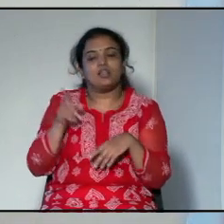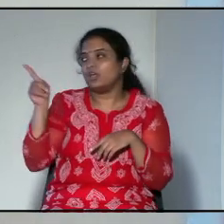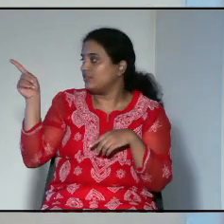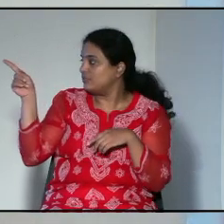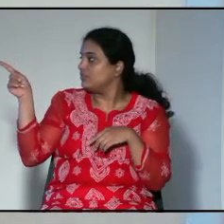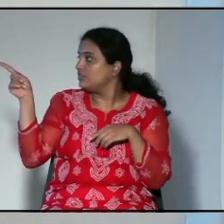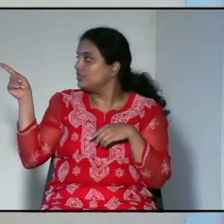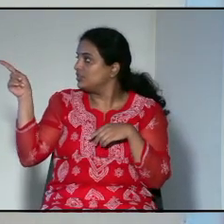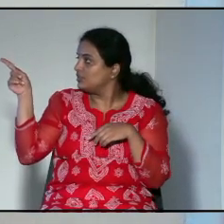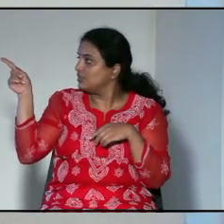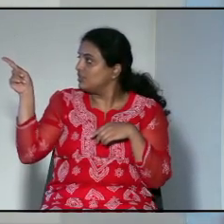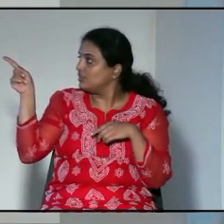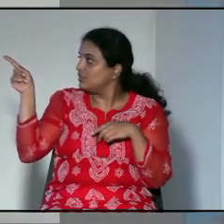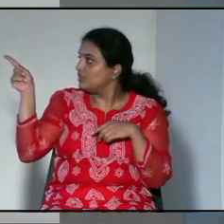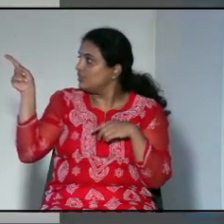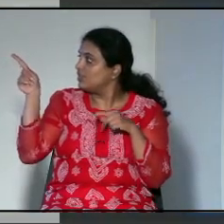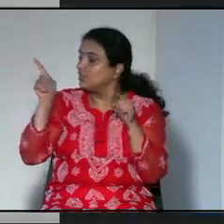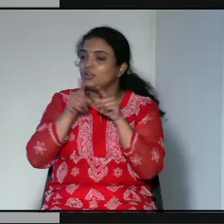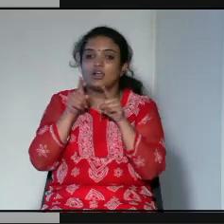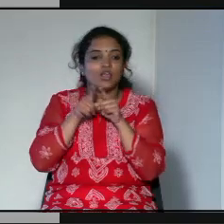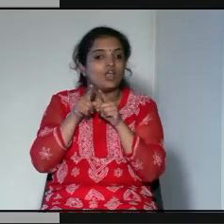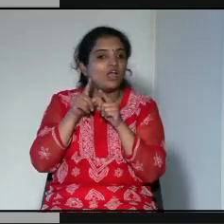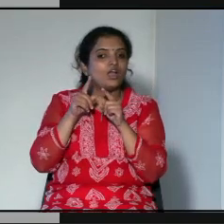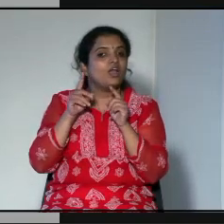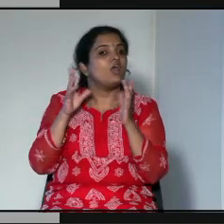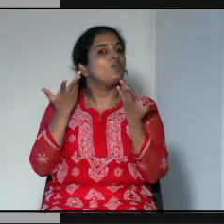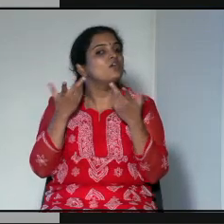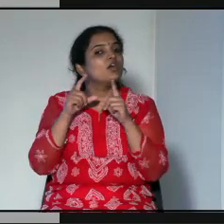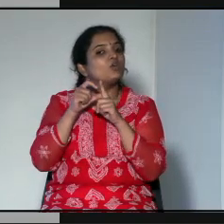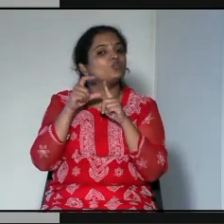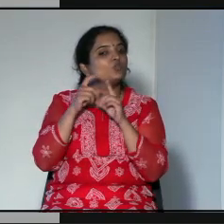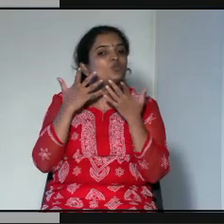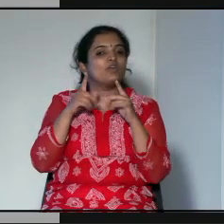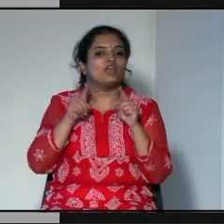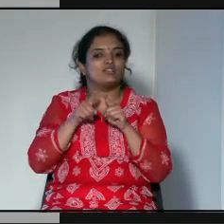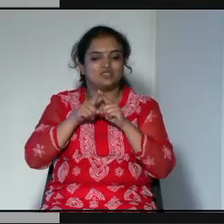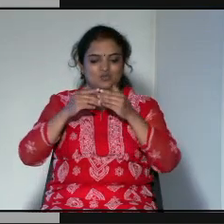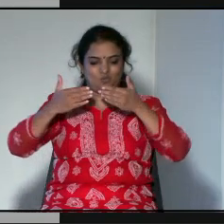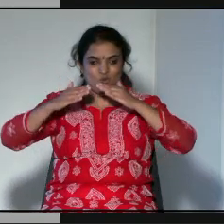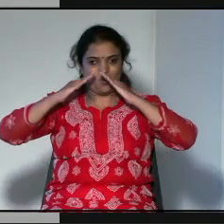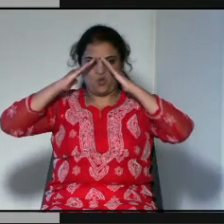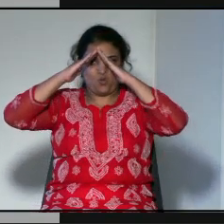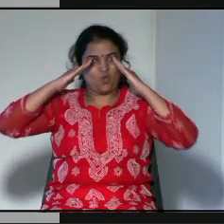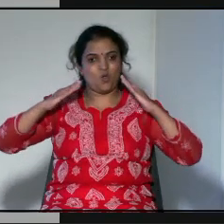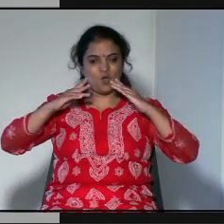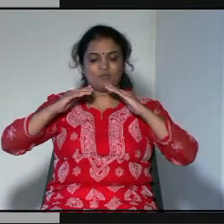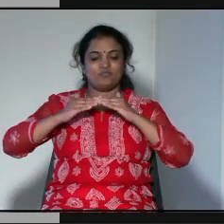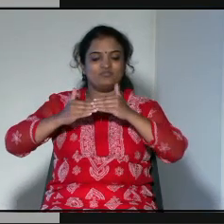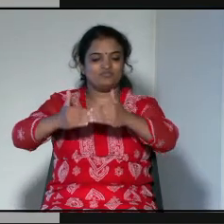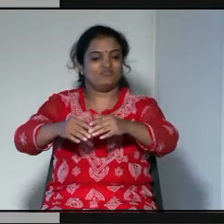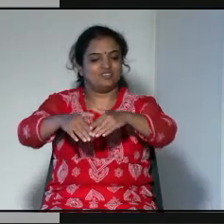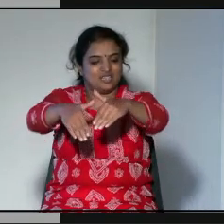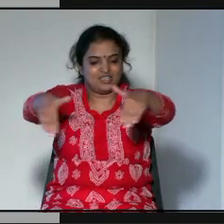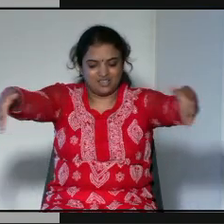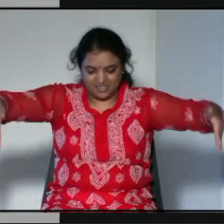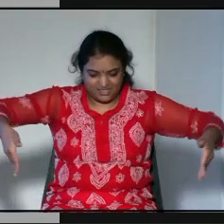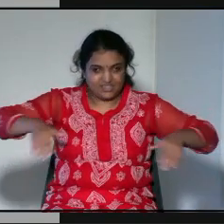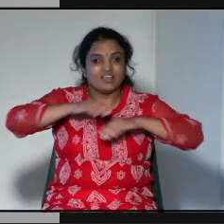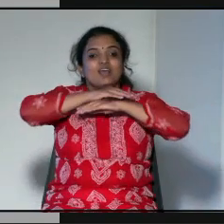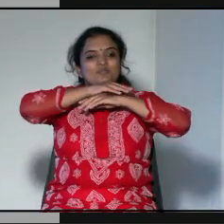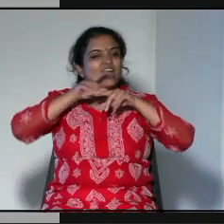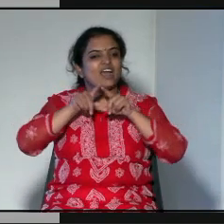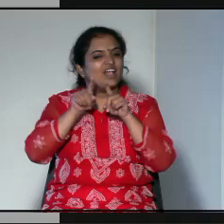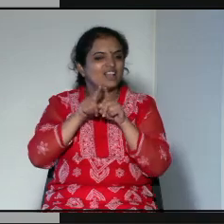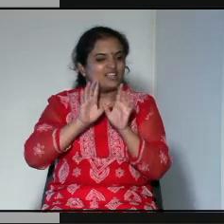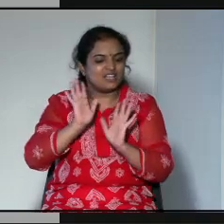This is all in the veranda of a house at 12A Poddapukur Road, a tiny 2-roomed apartment with a veranda served as